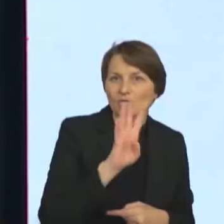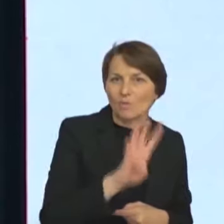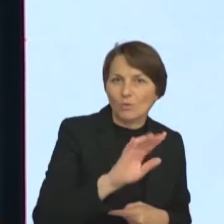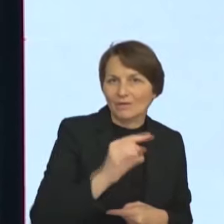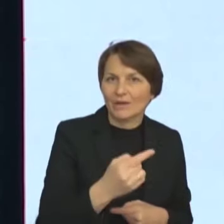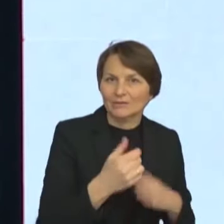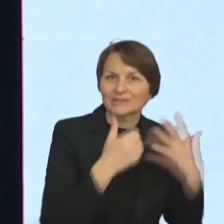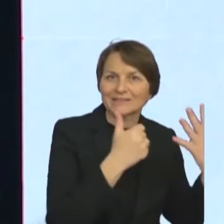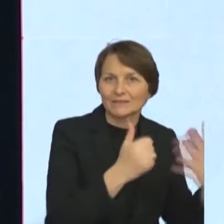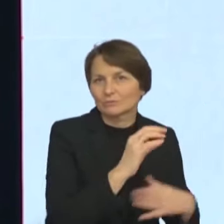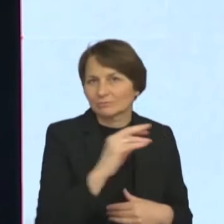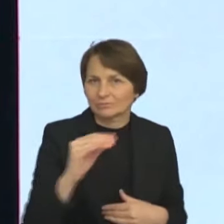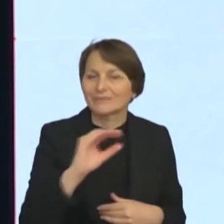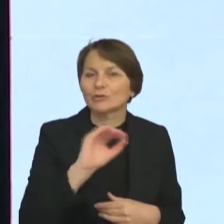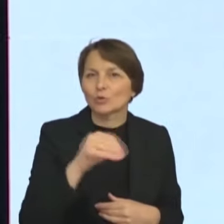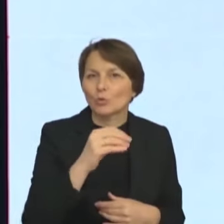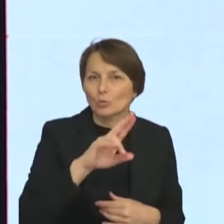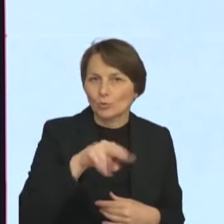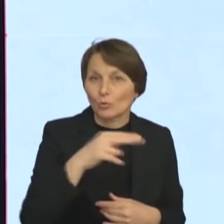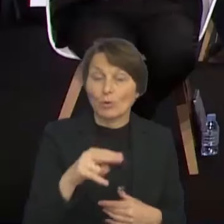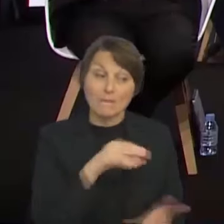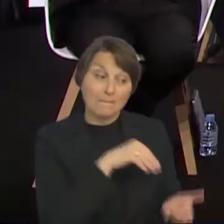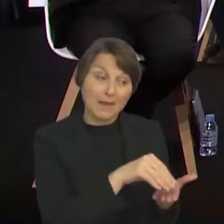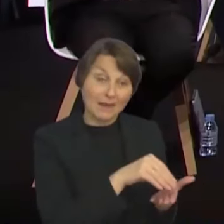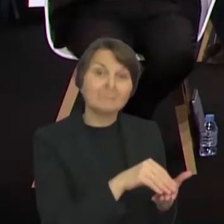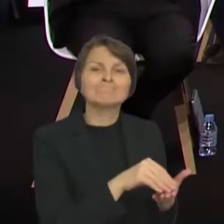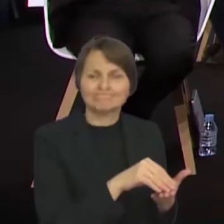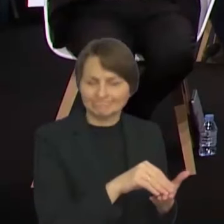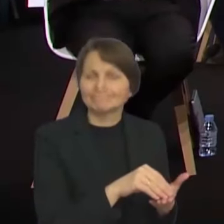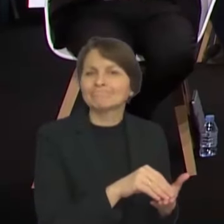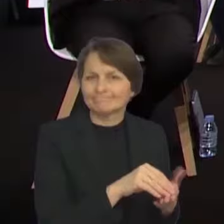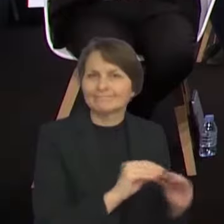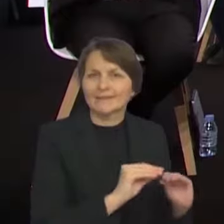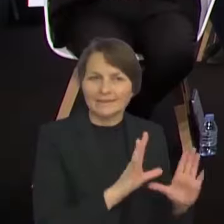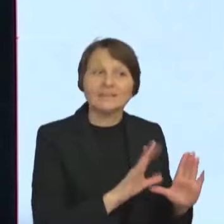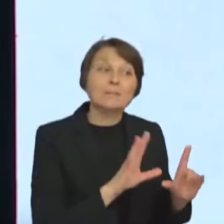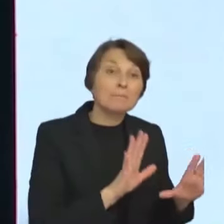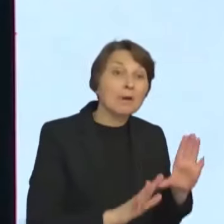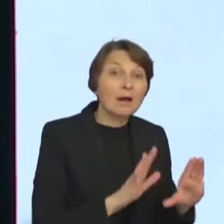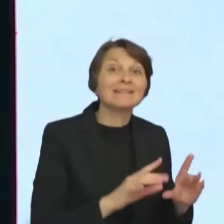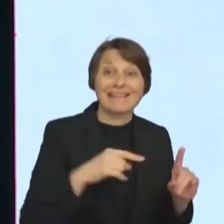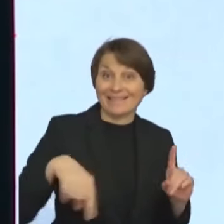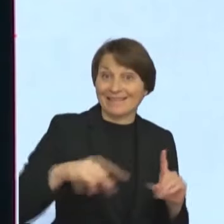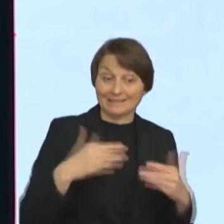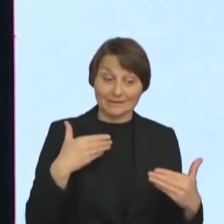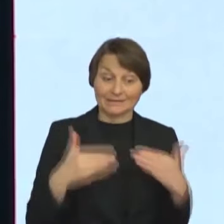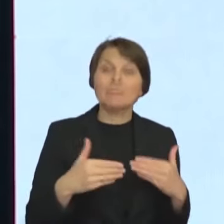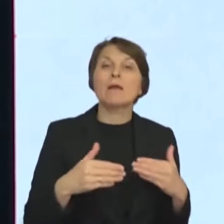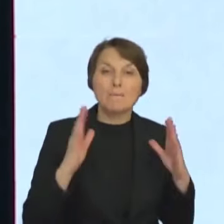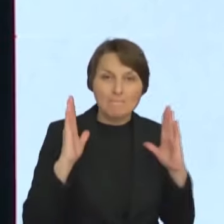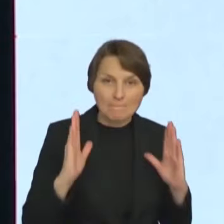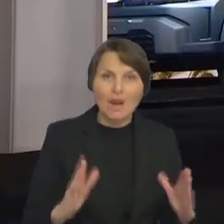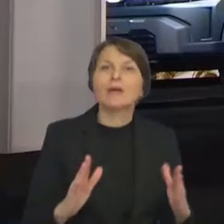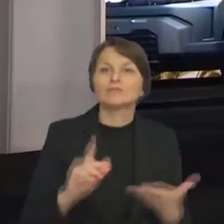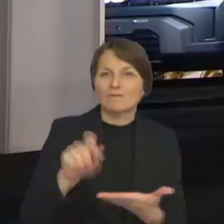€104,665. The payment of this compensation is obviously also subject to a positive vote of this AGM when considering the